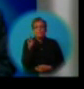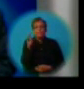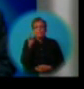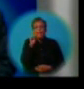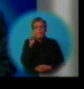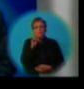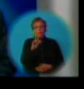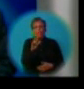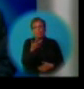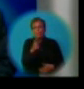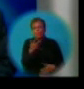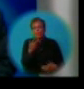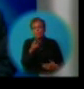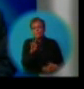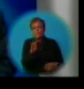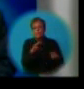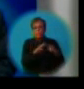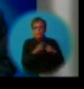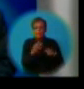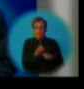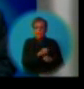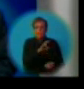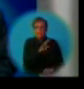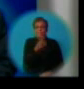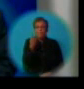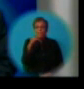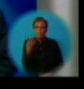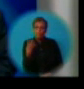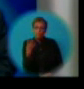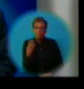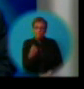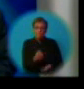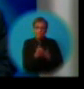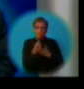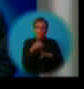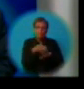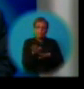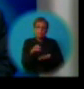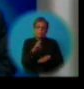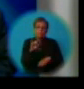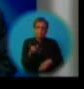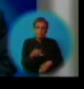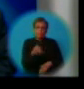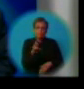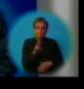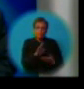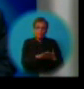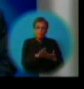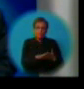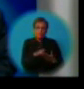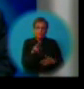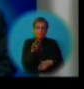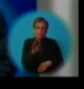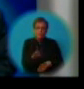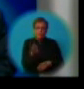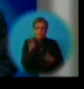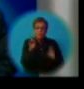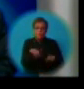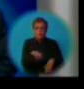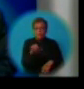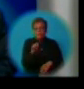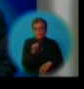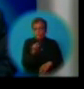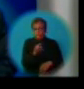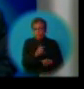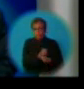his 3rd consecutive 7-wicket haul, this time 7 for 14, to help dismiss St. James for 39. And in